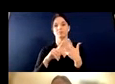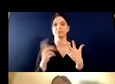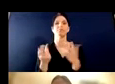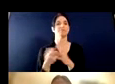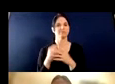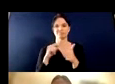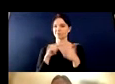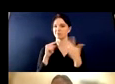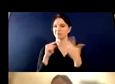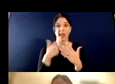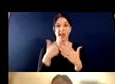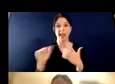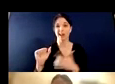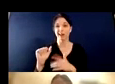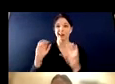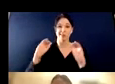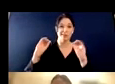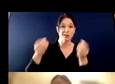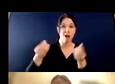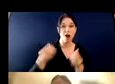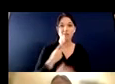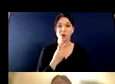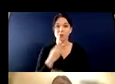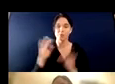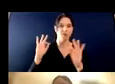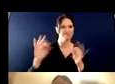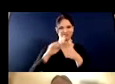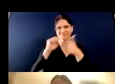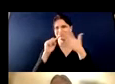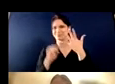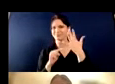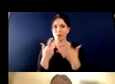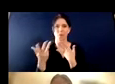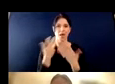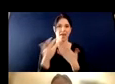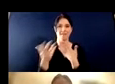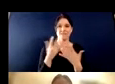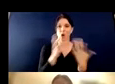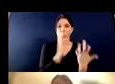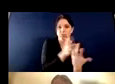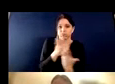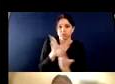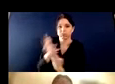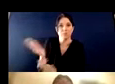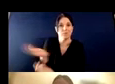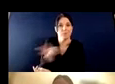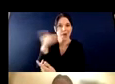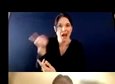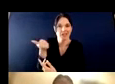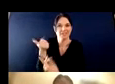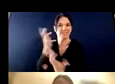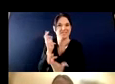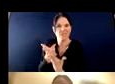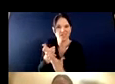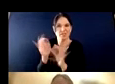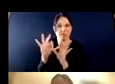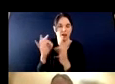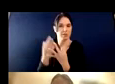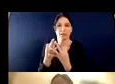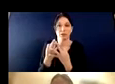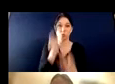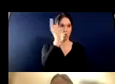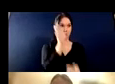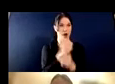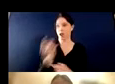best method is whatever method works the best for each individual family. There's no right or wrong way